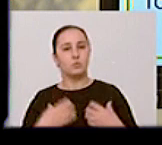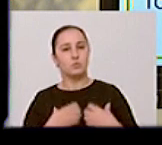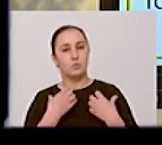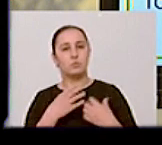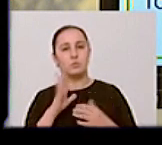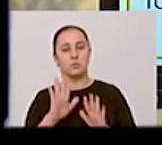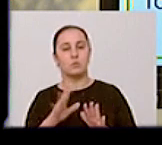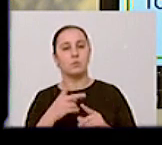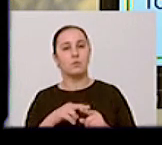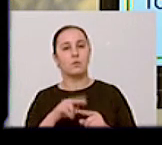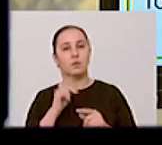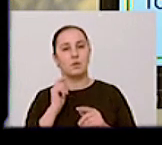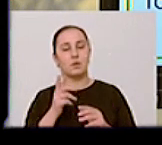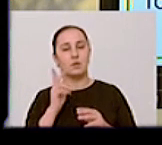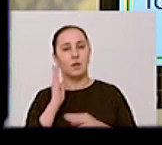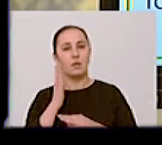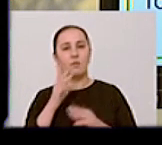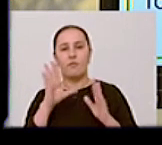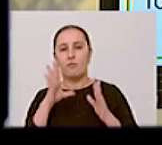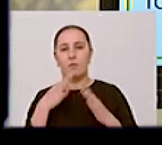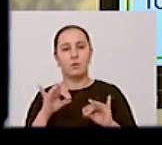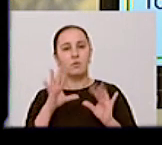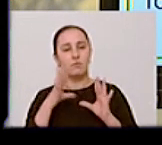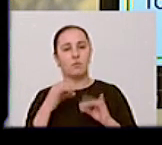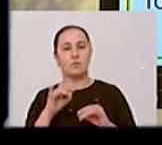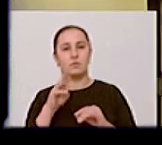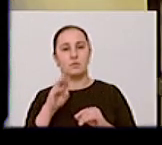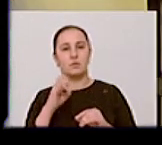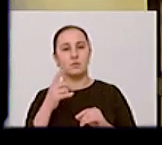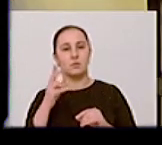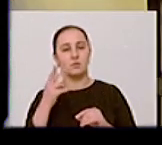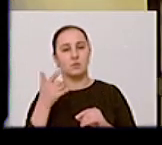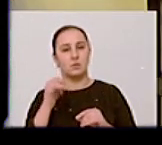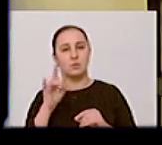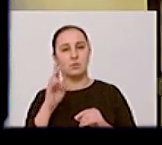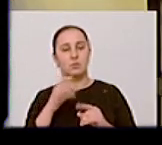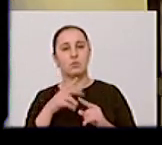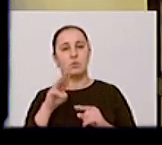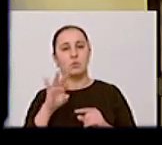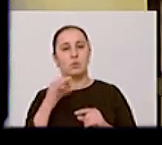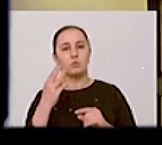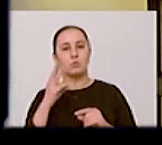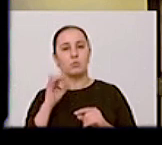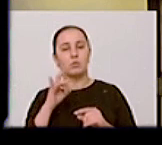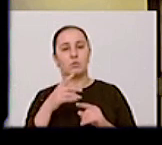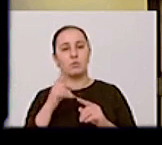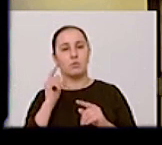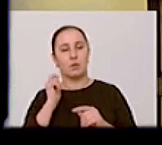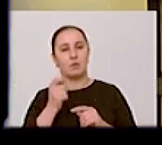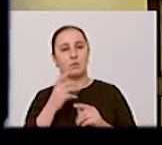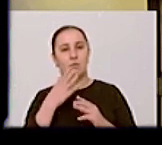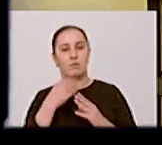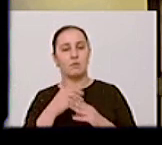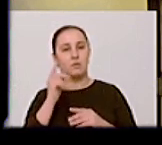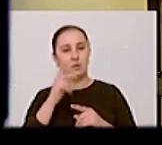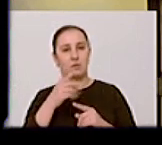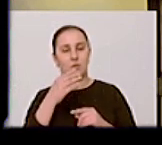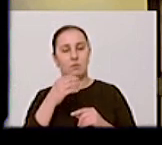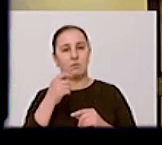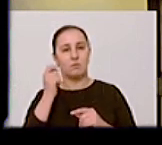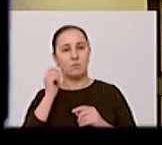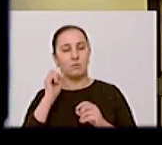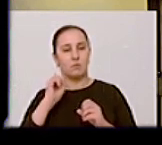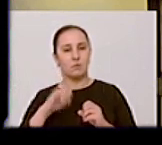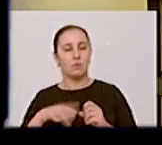turar, kaltakni olib voy voy deb Tangriqulga yugurar. Toshmurod kaltakni kelib